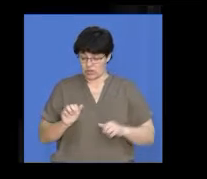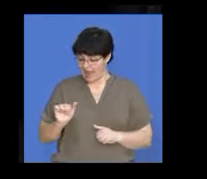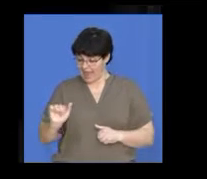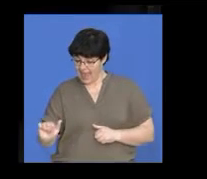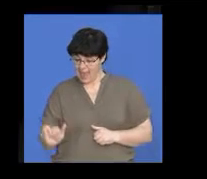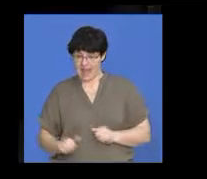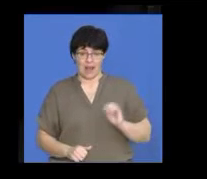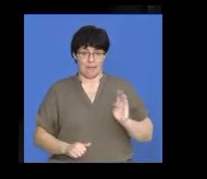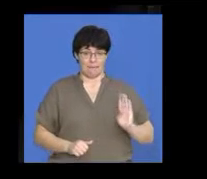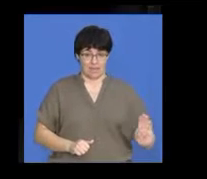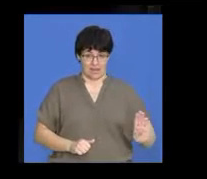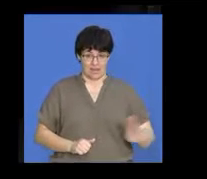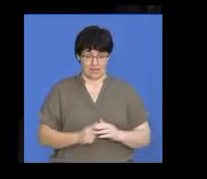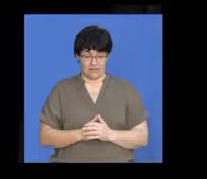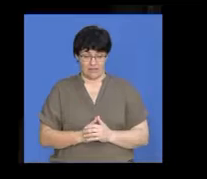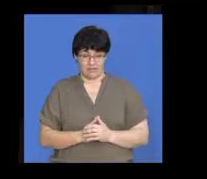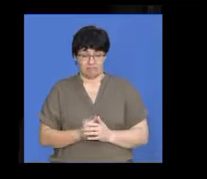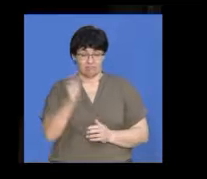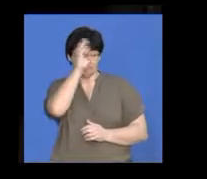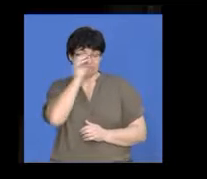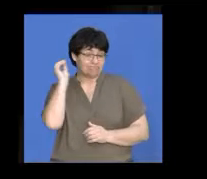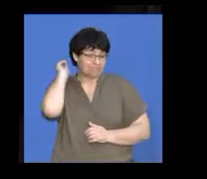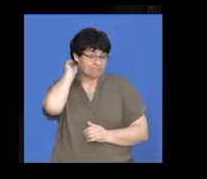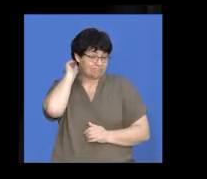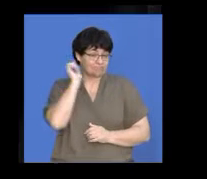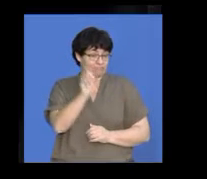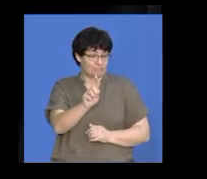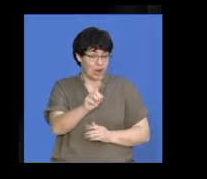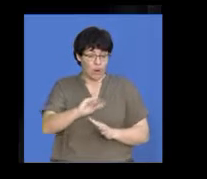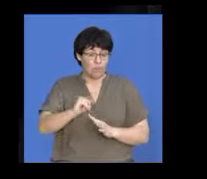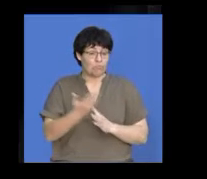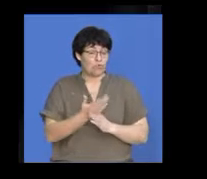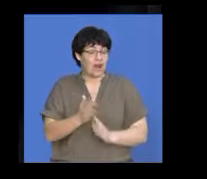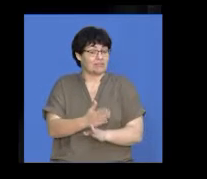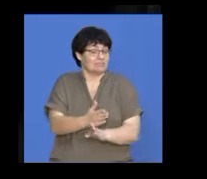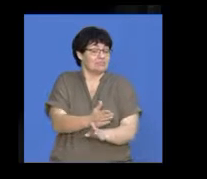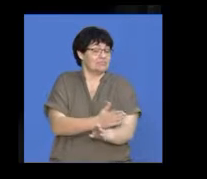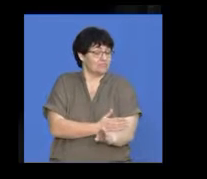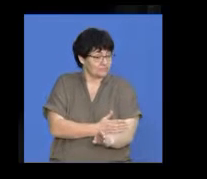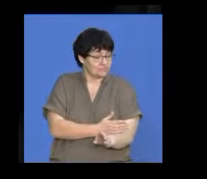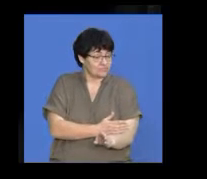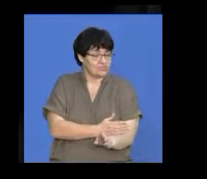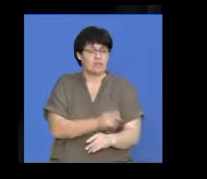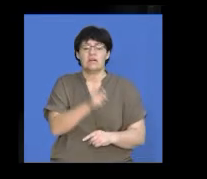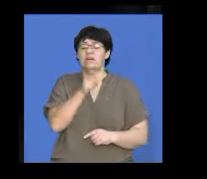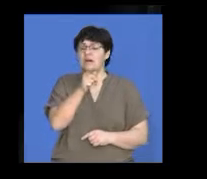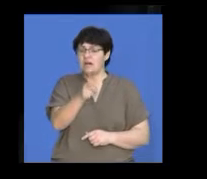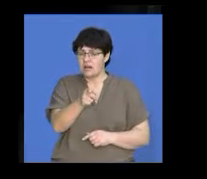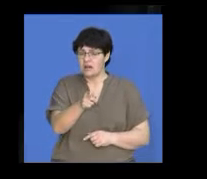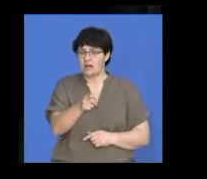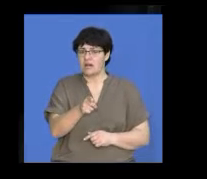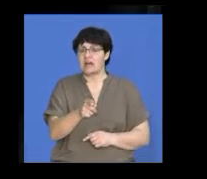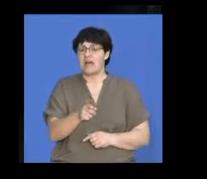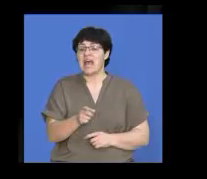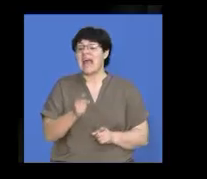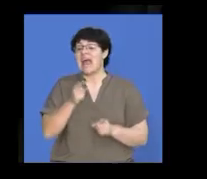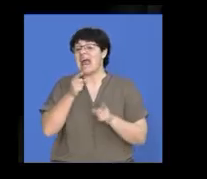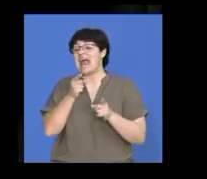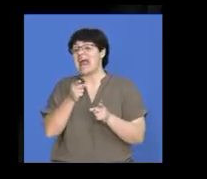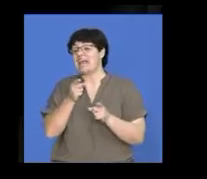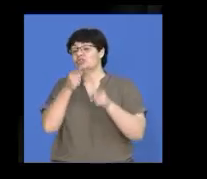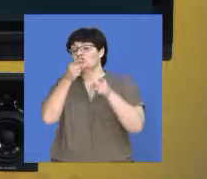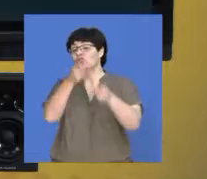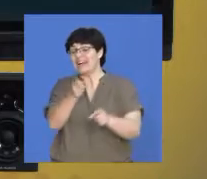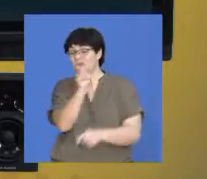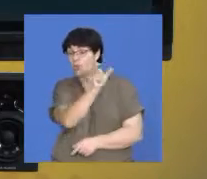and B. Now remember, guys, I told you before the break that you have to know your instruction